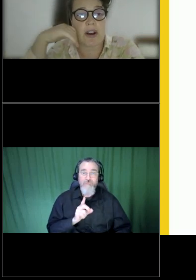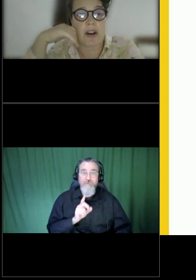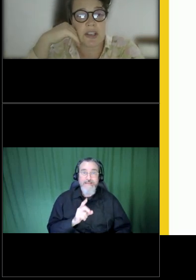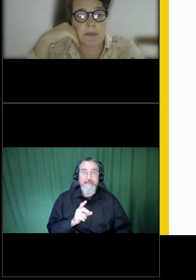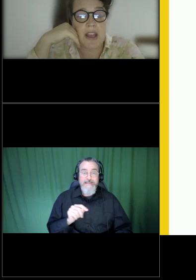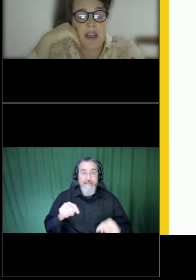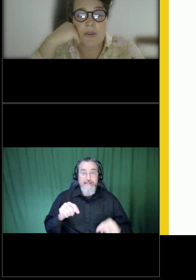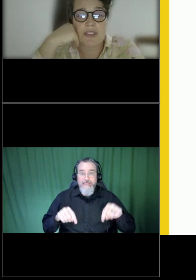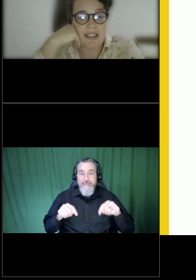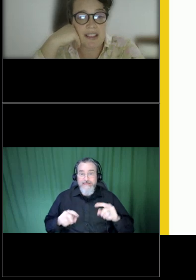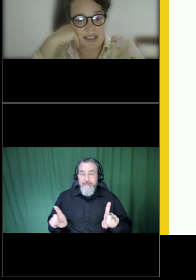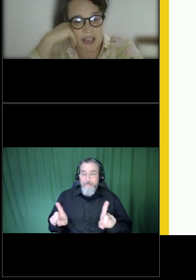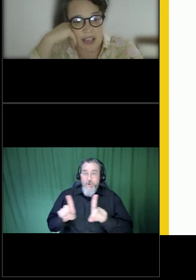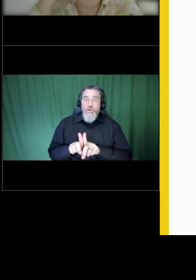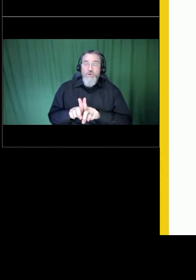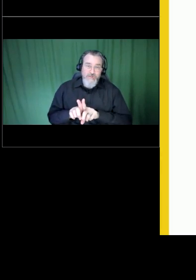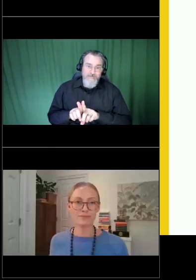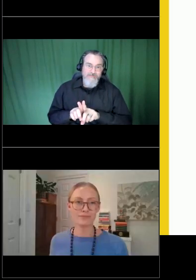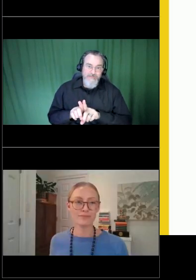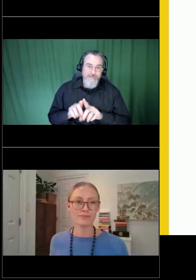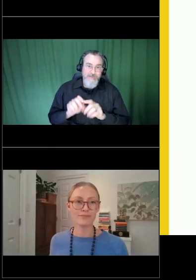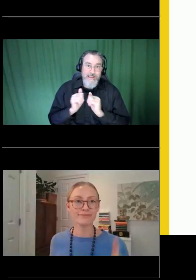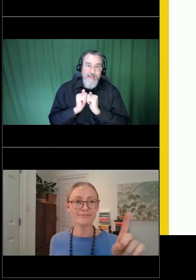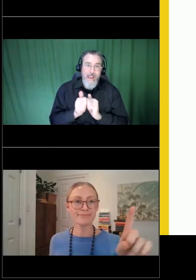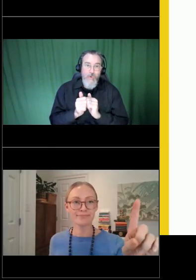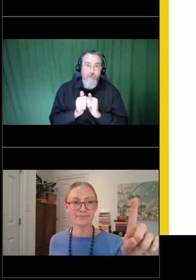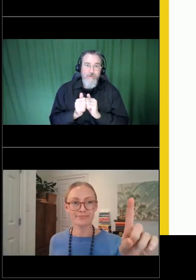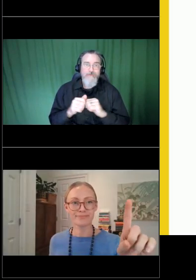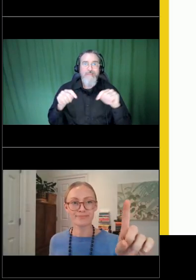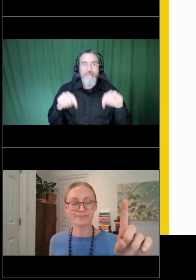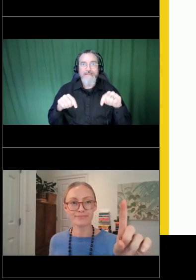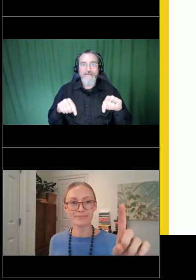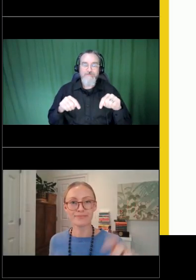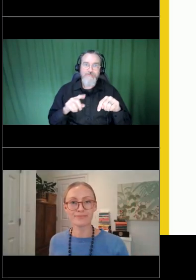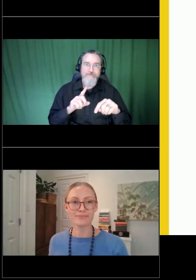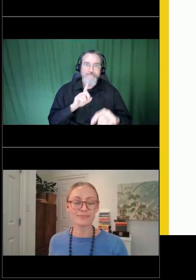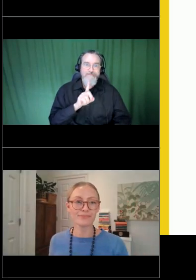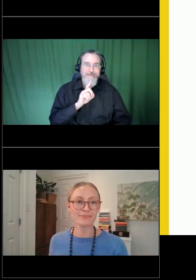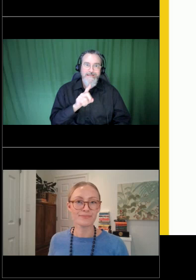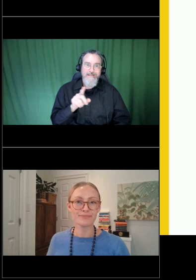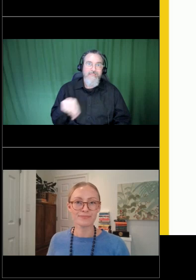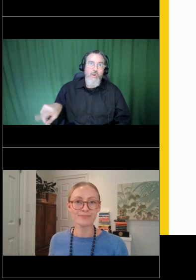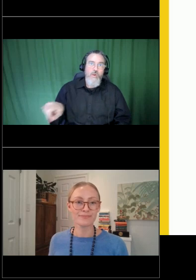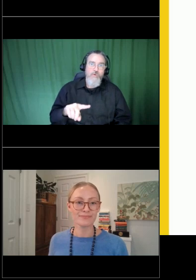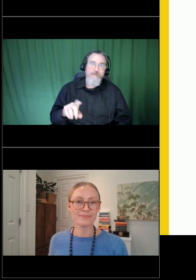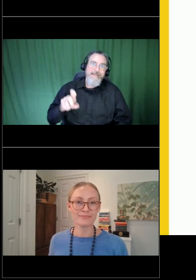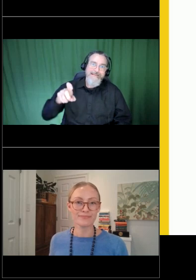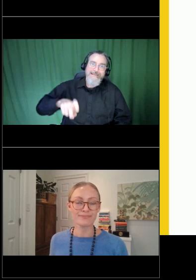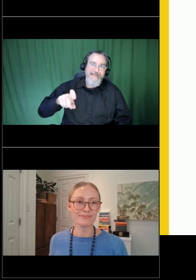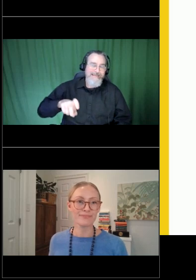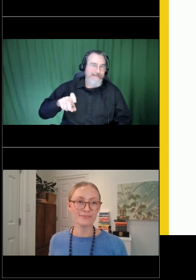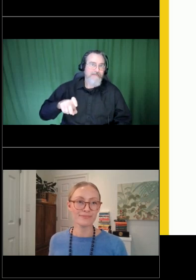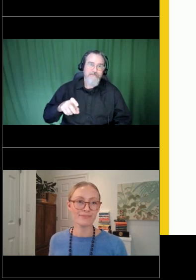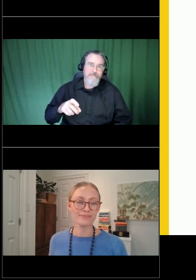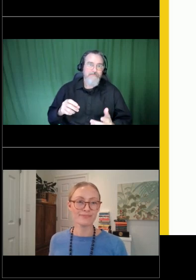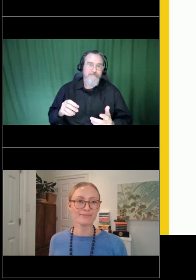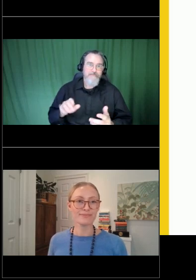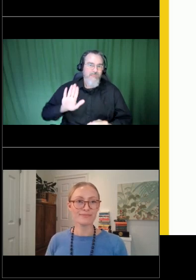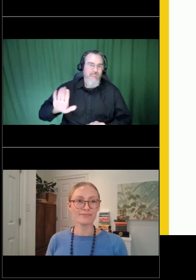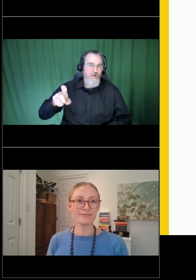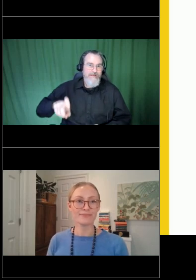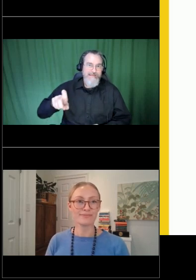tribal partnerships was that this is very much a demand of tribes. Yes, go on. Next one.